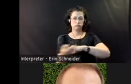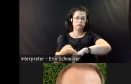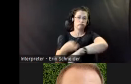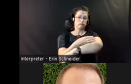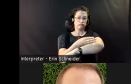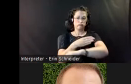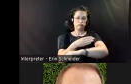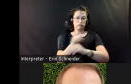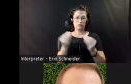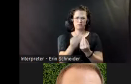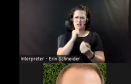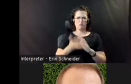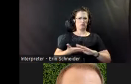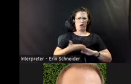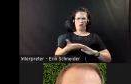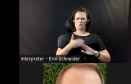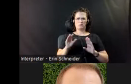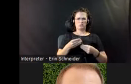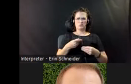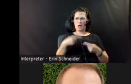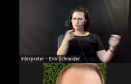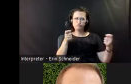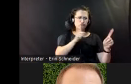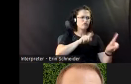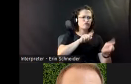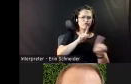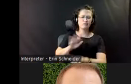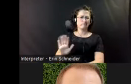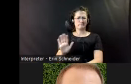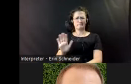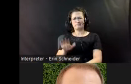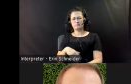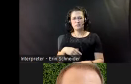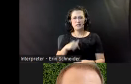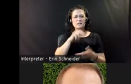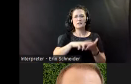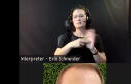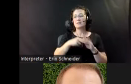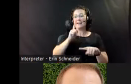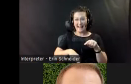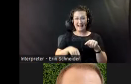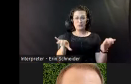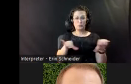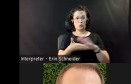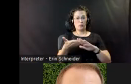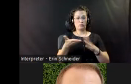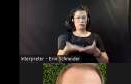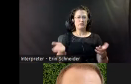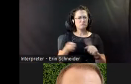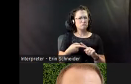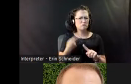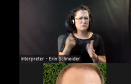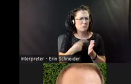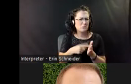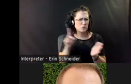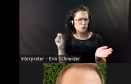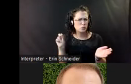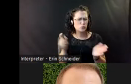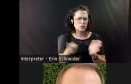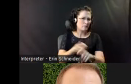organization. That doesn't mean that they say, well, I don't do anything around keeping the lights on. I don't do any operational things. At times, you need to roll up your sleeves and get